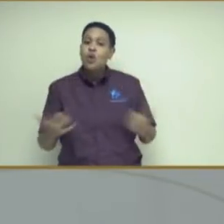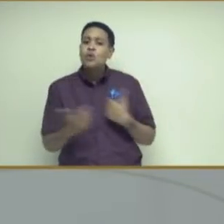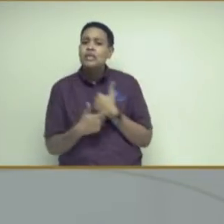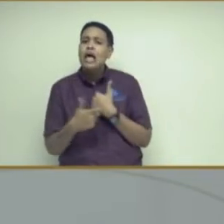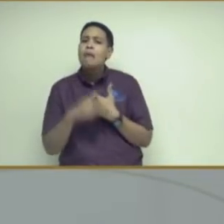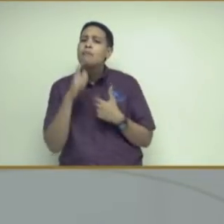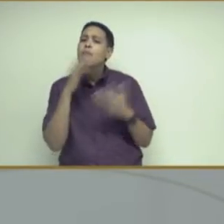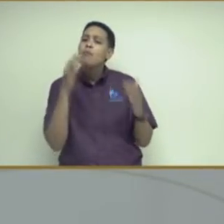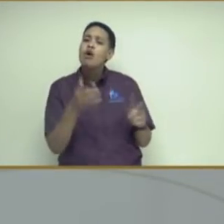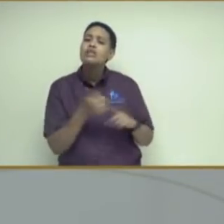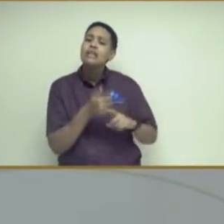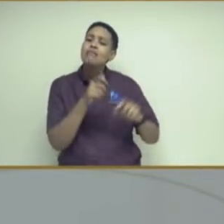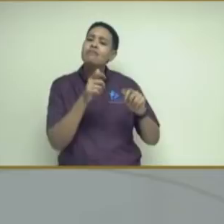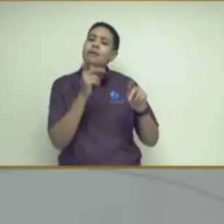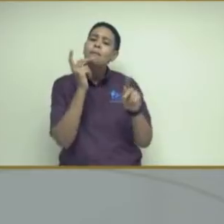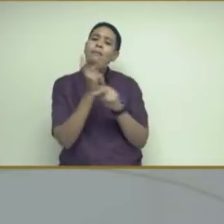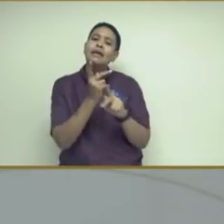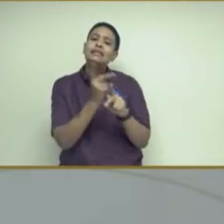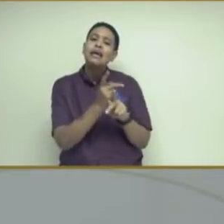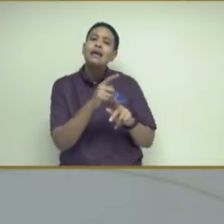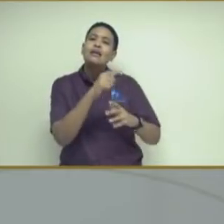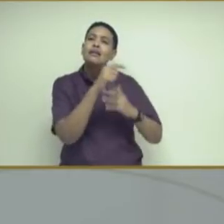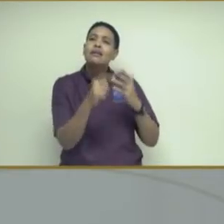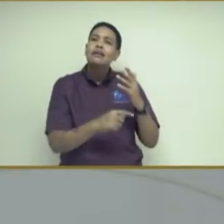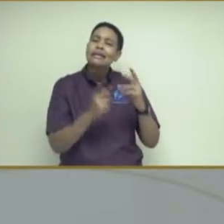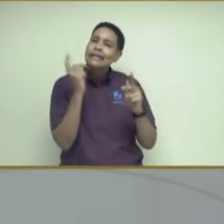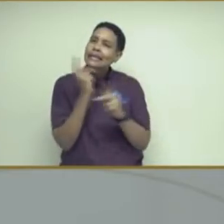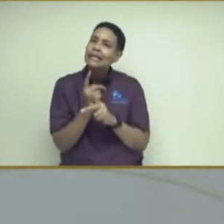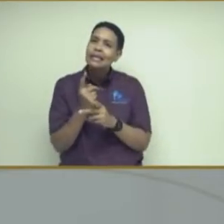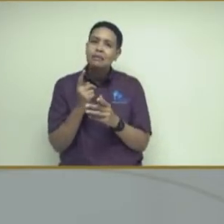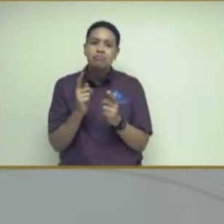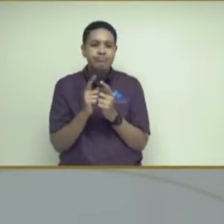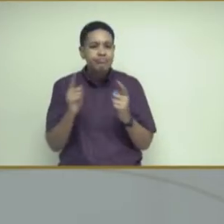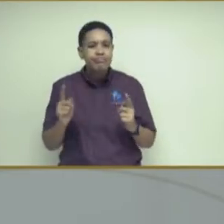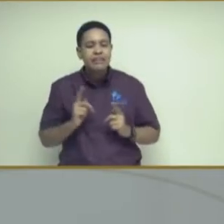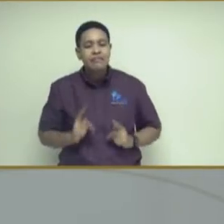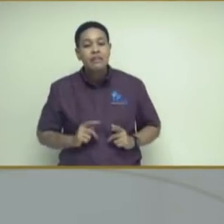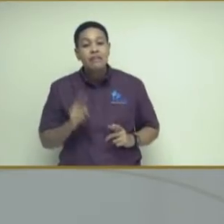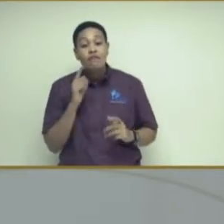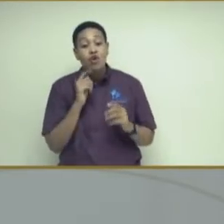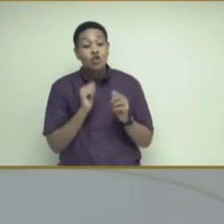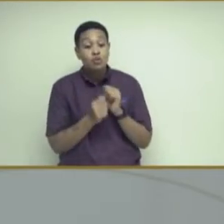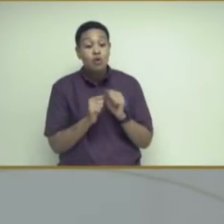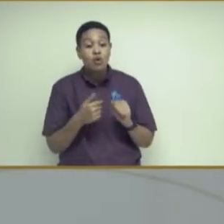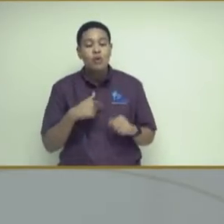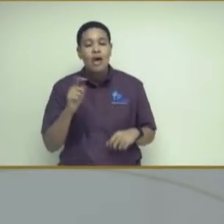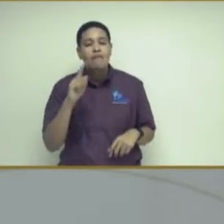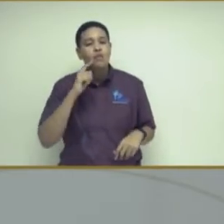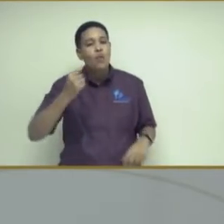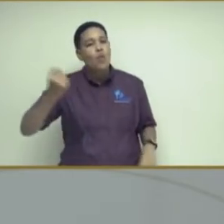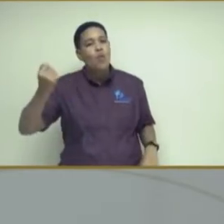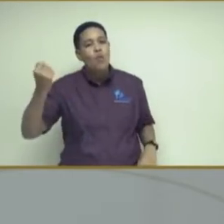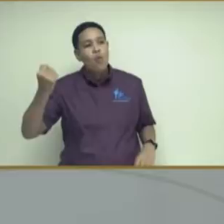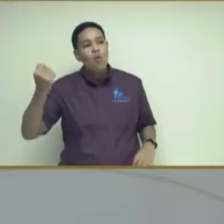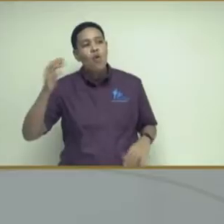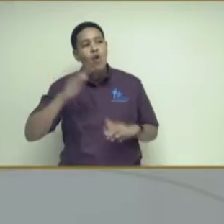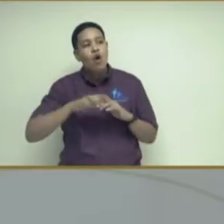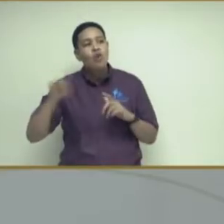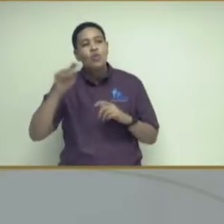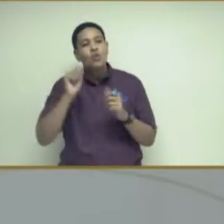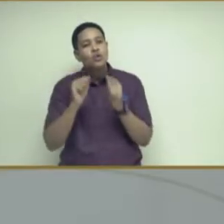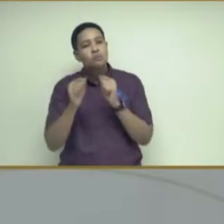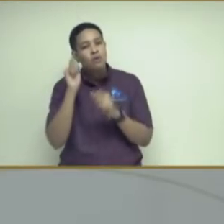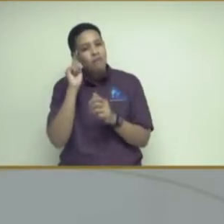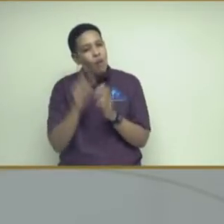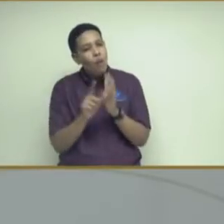point that persons maintain those measures. So I would say for contact sports, we have to hold off on those for a